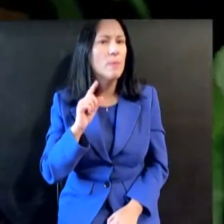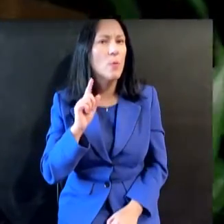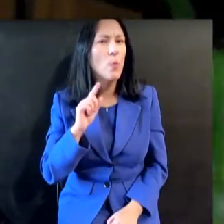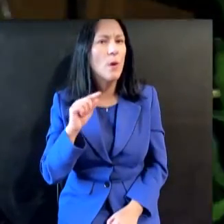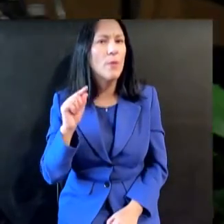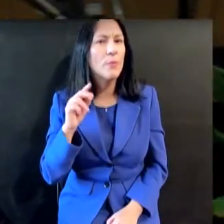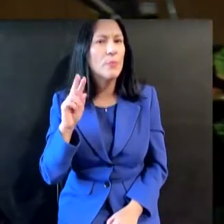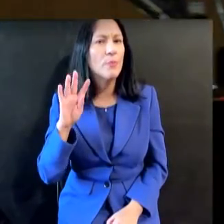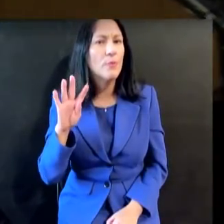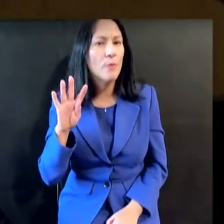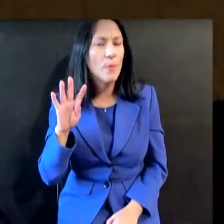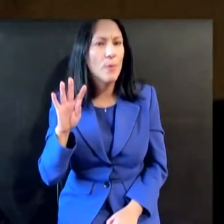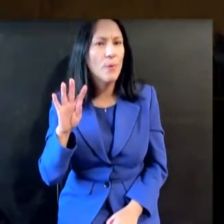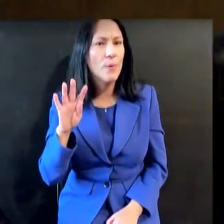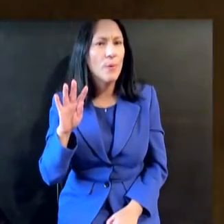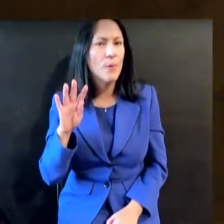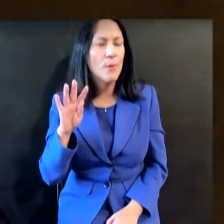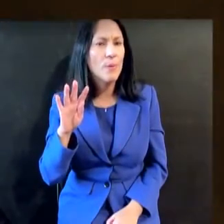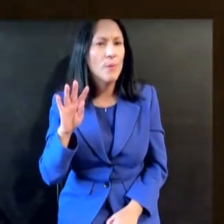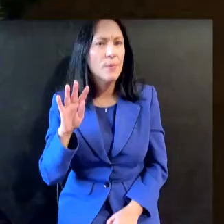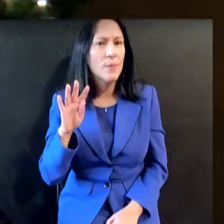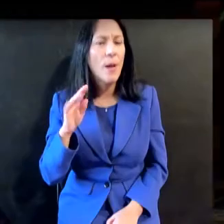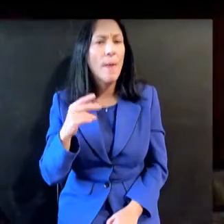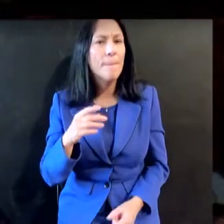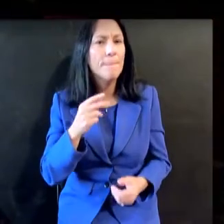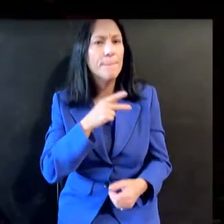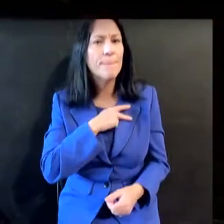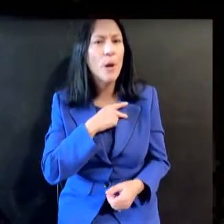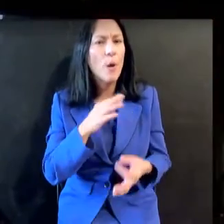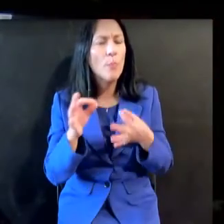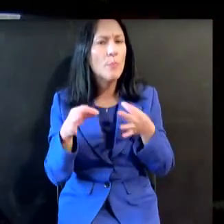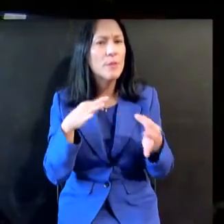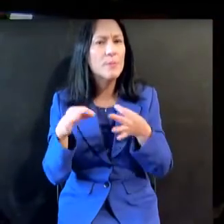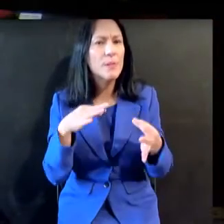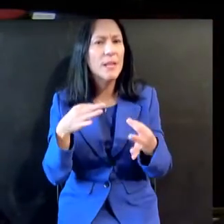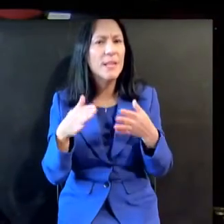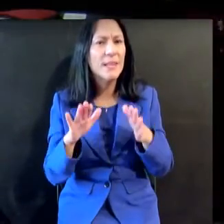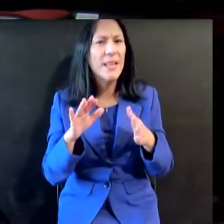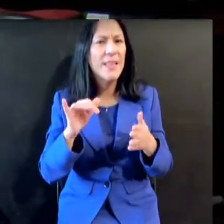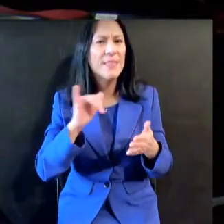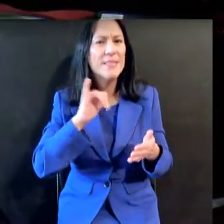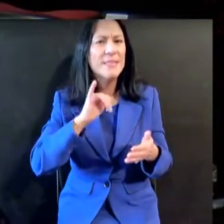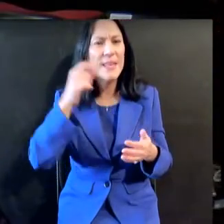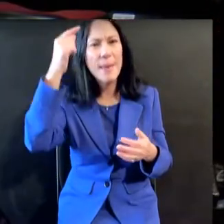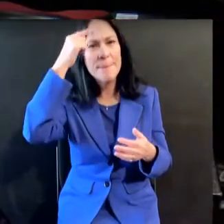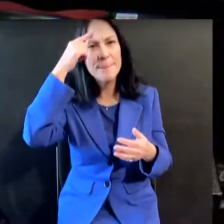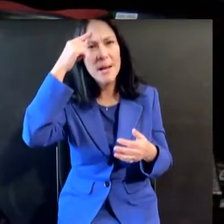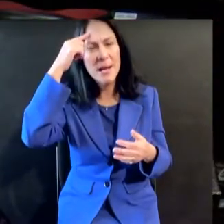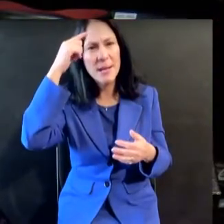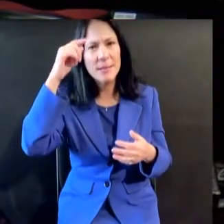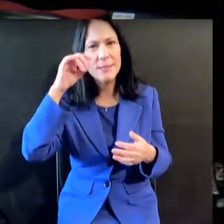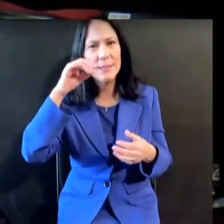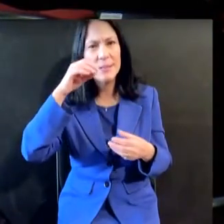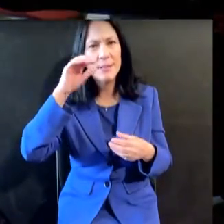Philippians chapter 2. So Paul has just explained, let that same mind that was in Christ be in you.